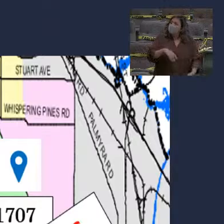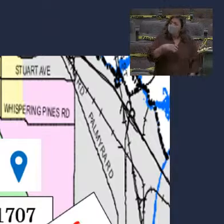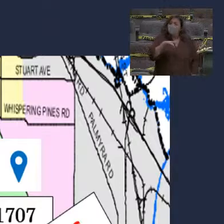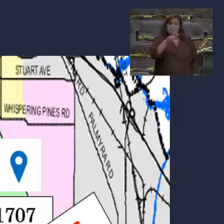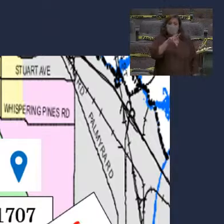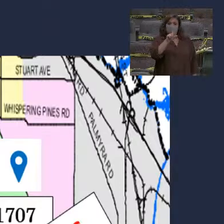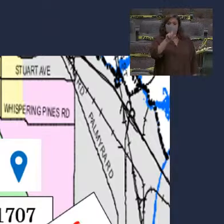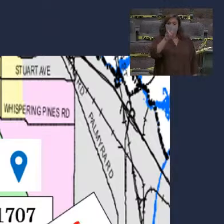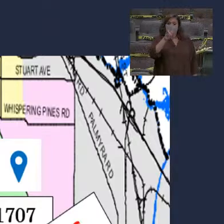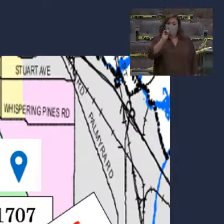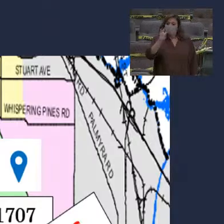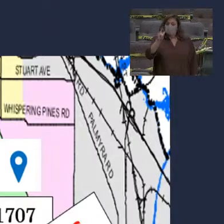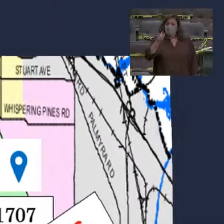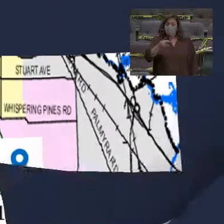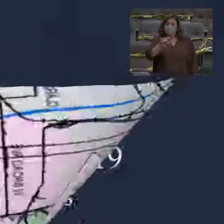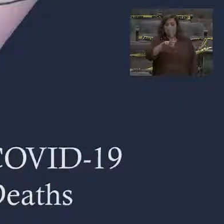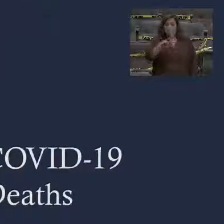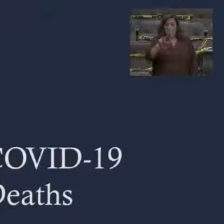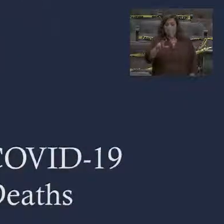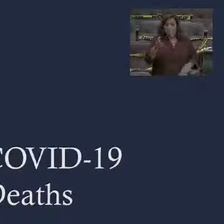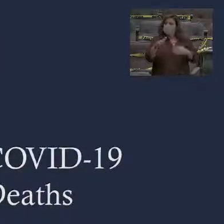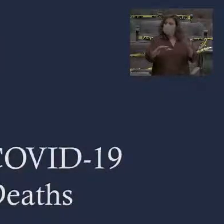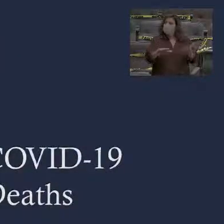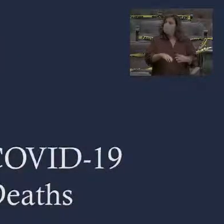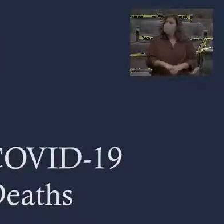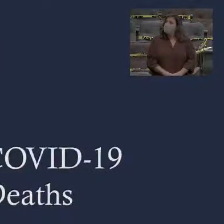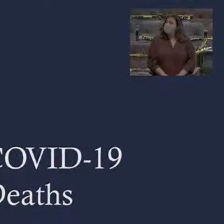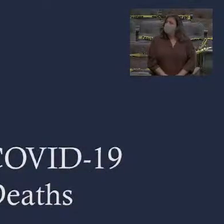31707, we have 33 deaths.